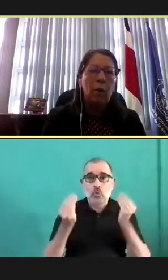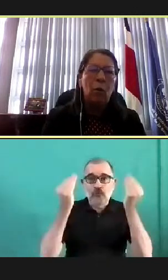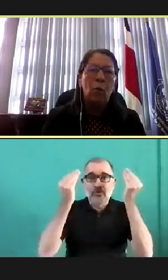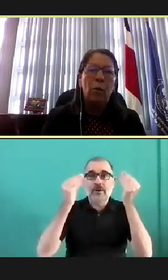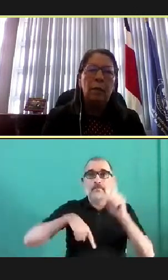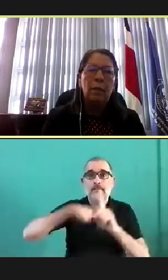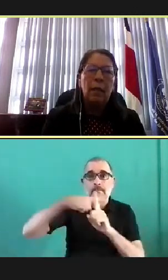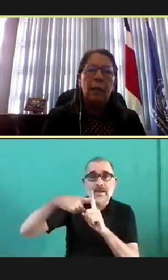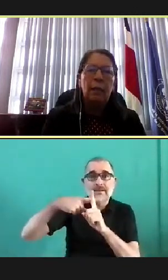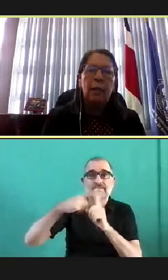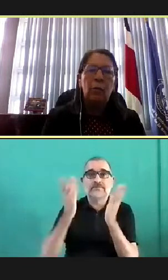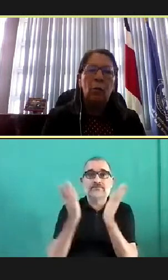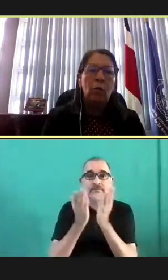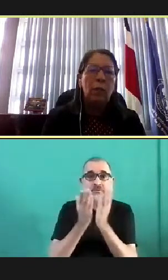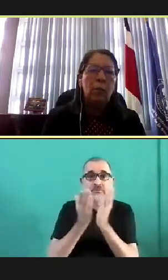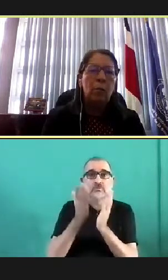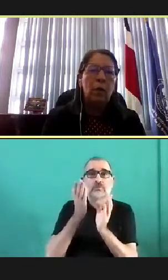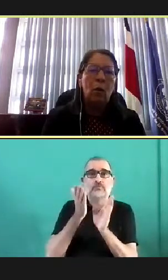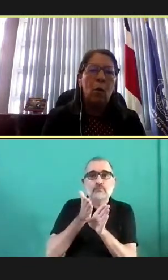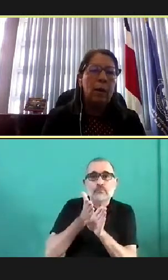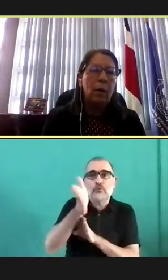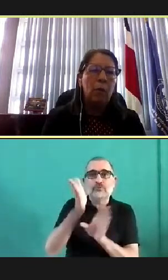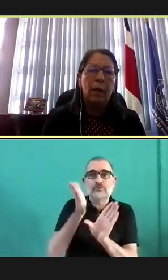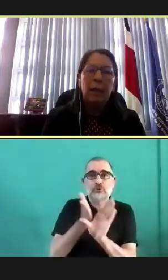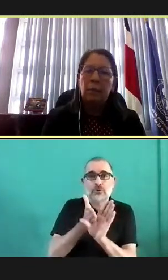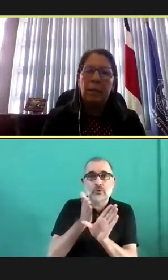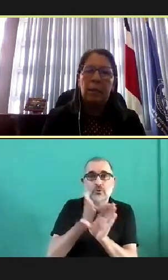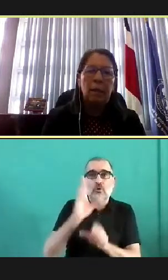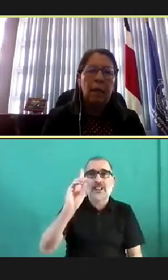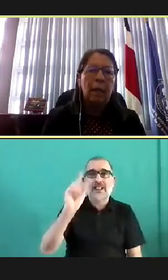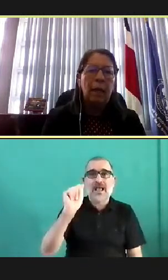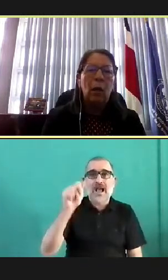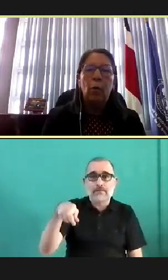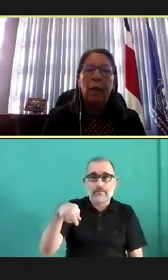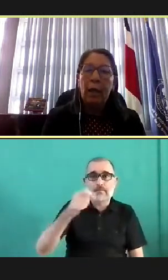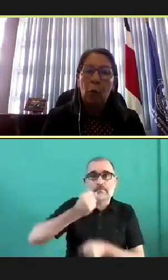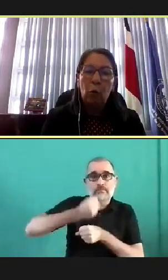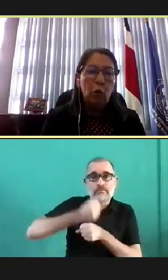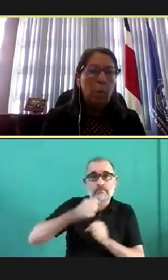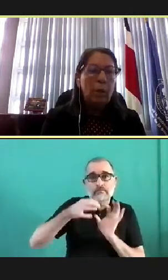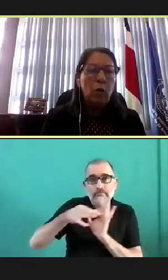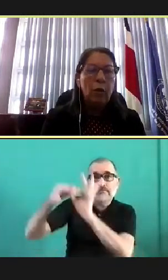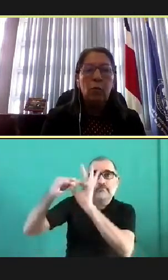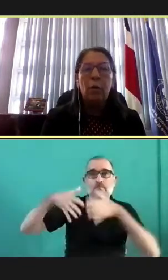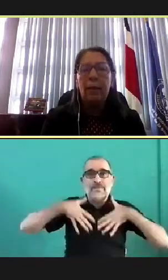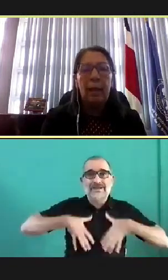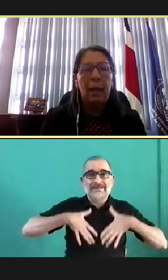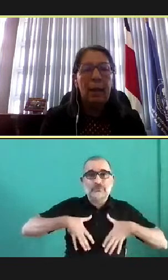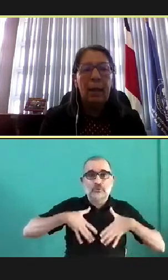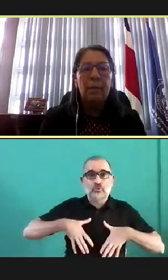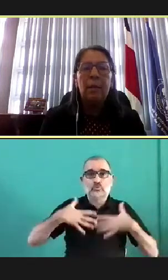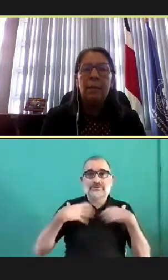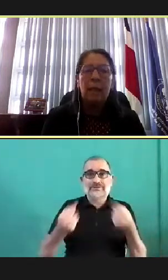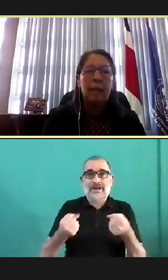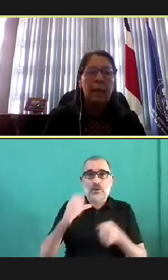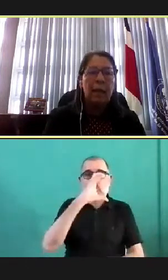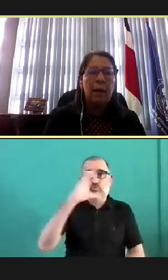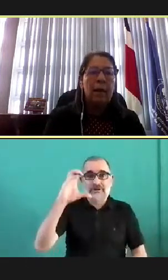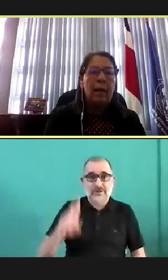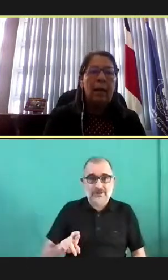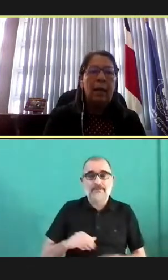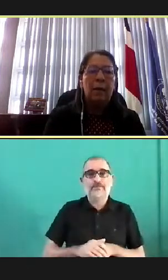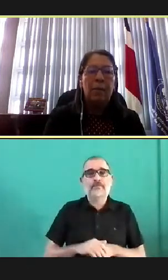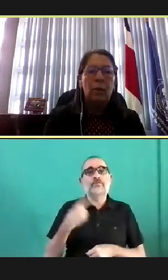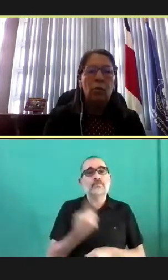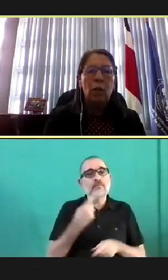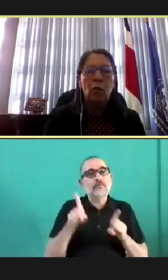Also, several research projects were undertaken, looking at, for example, mental health and relations